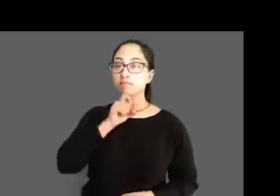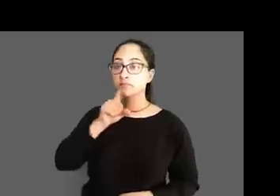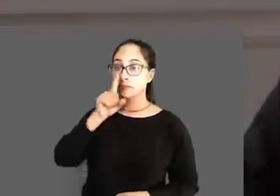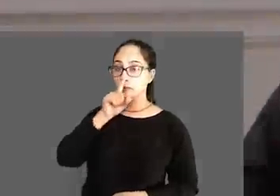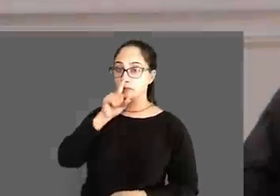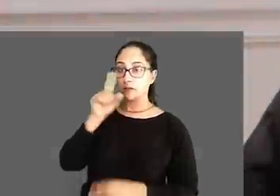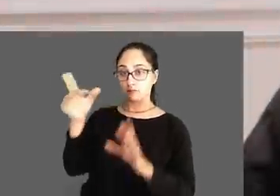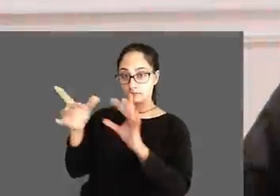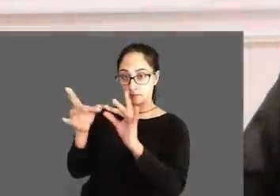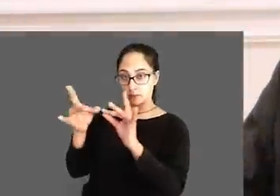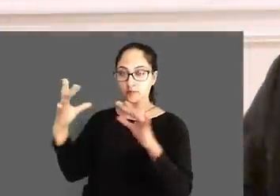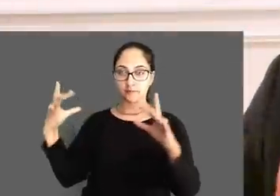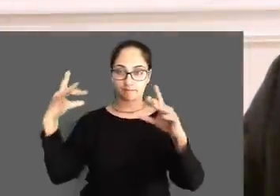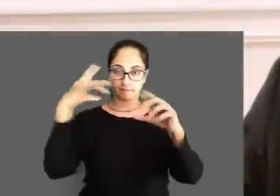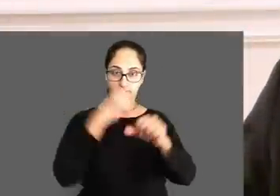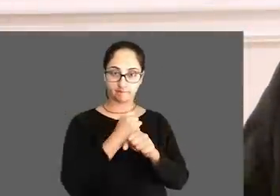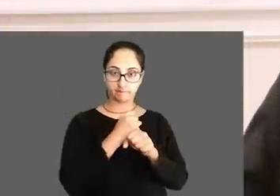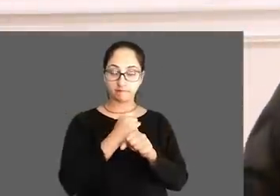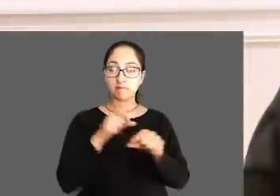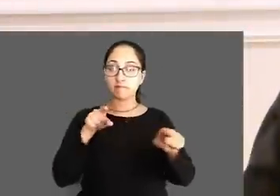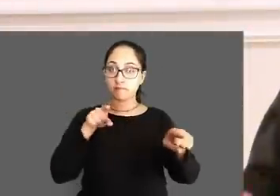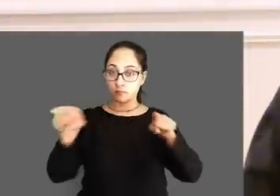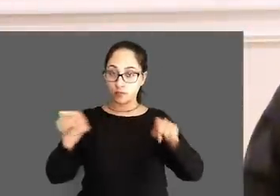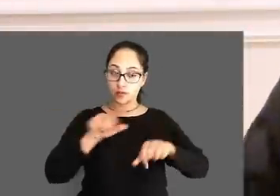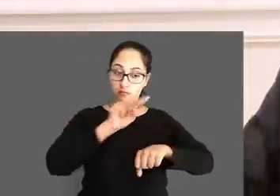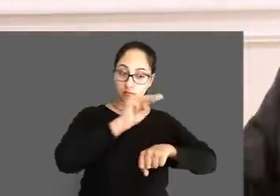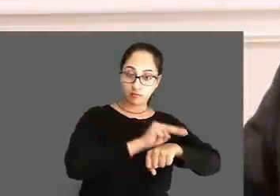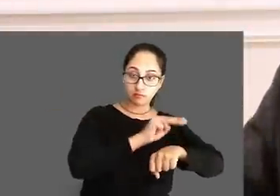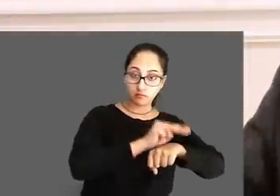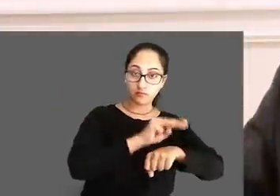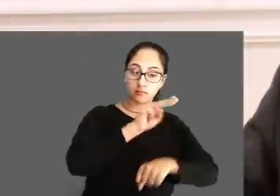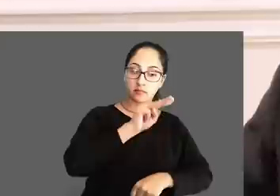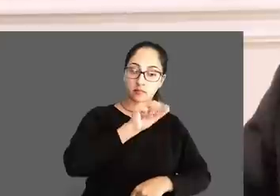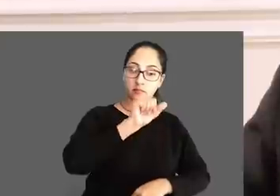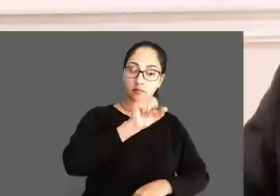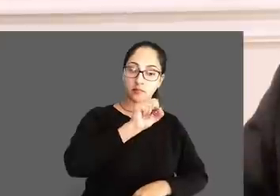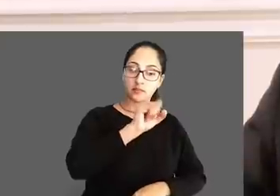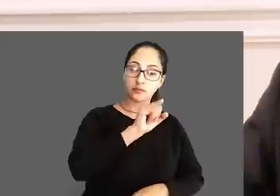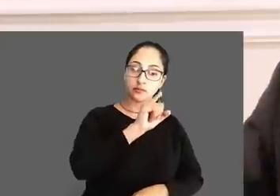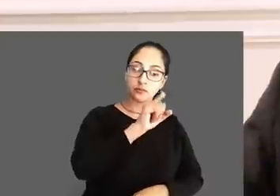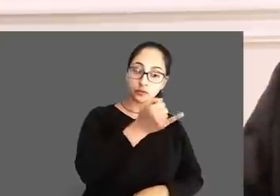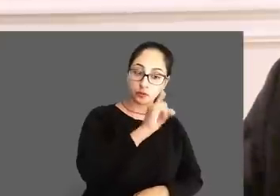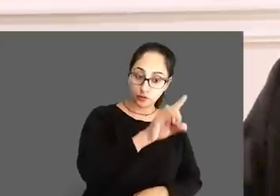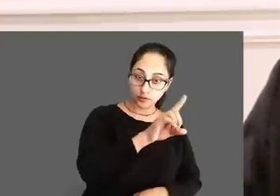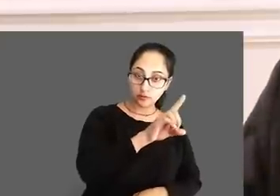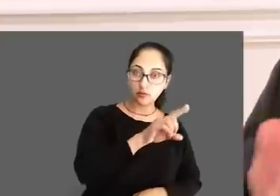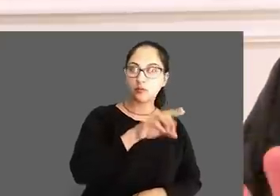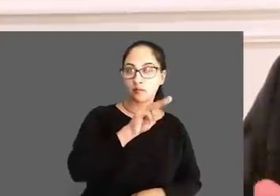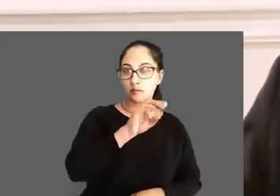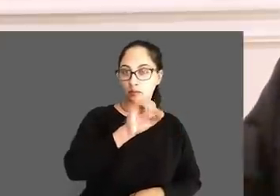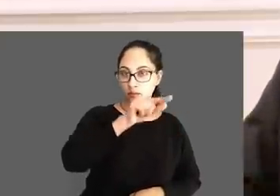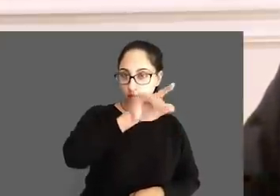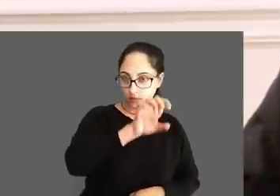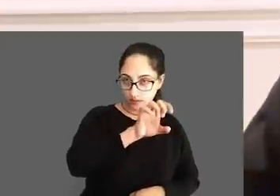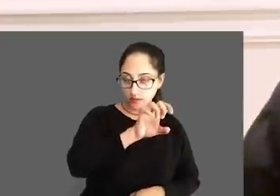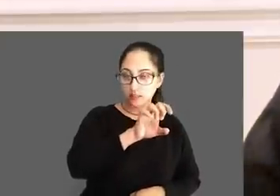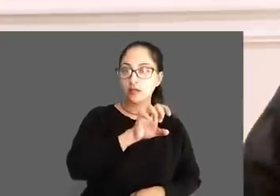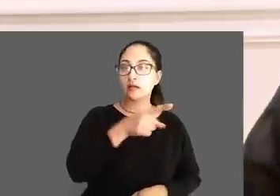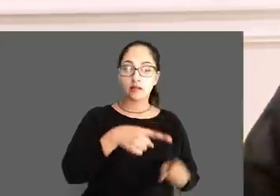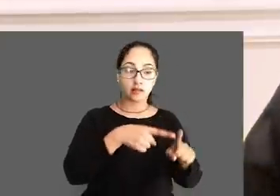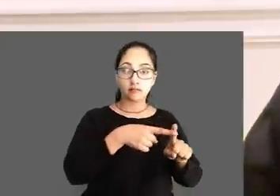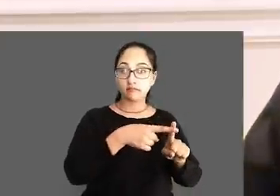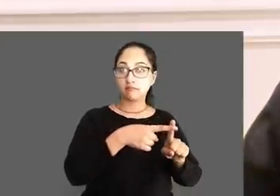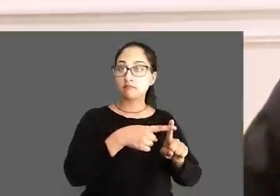So the two places of worship actually coexist. One of them, the masjid or the